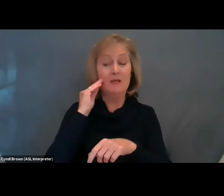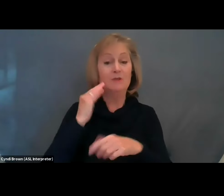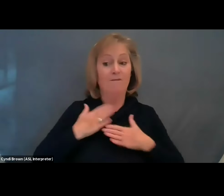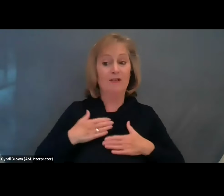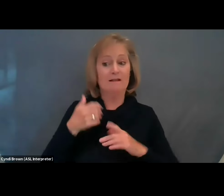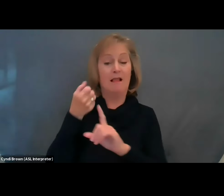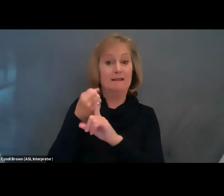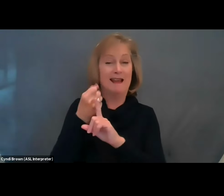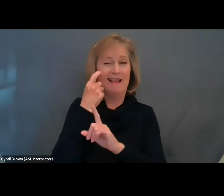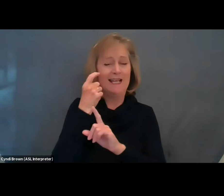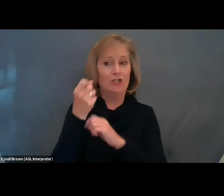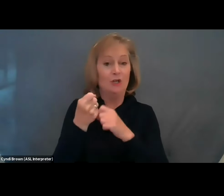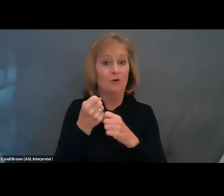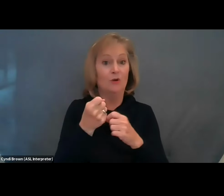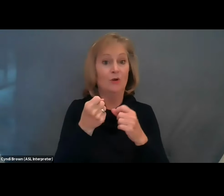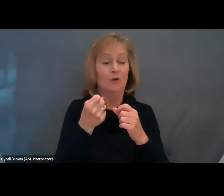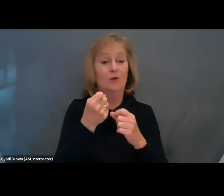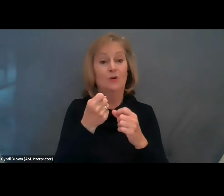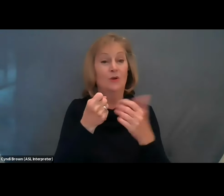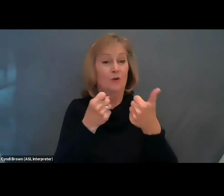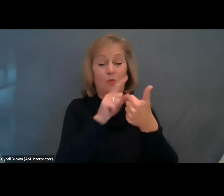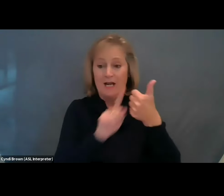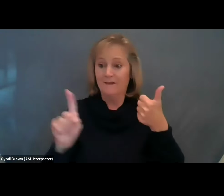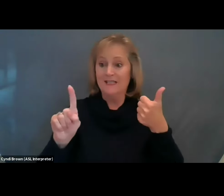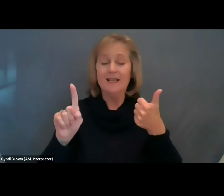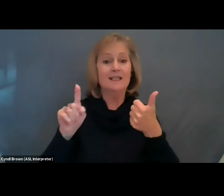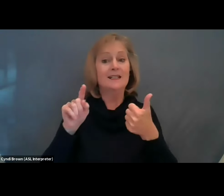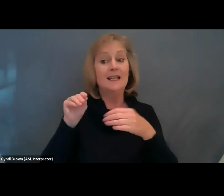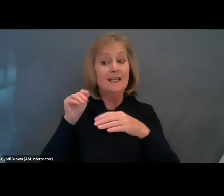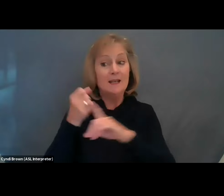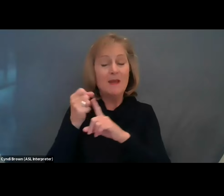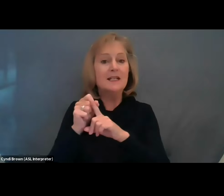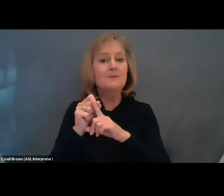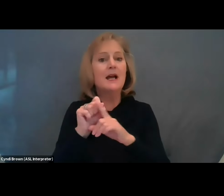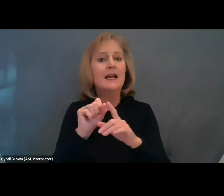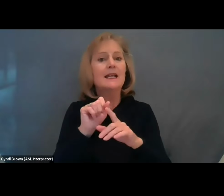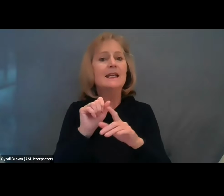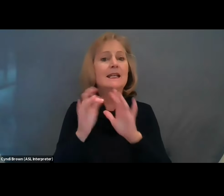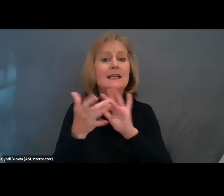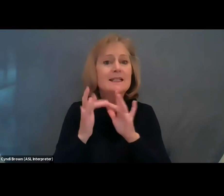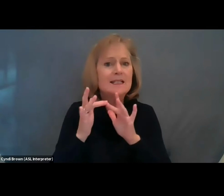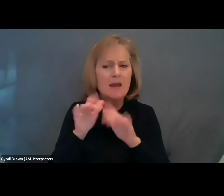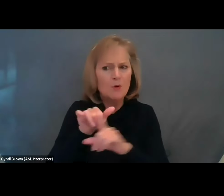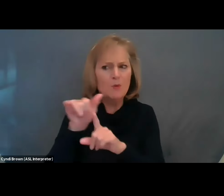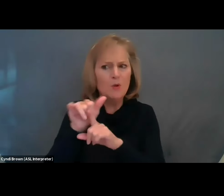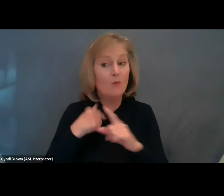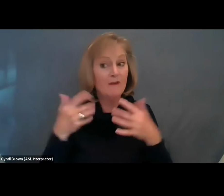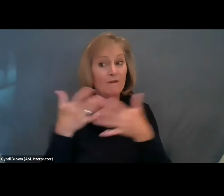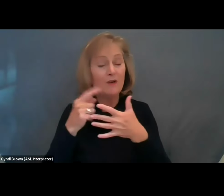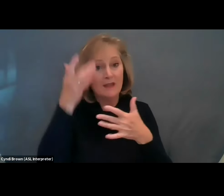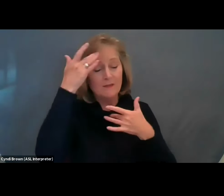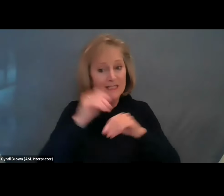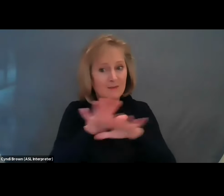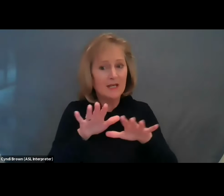year. 1 in 10 children is affected by cyberbullying nowadays, and we fear that COVID-19, the pandemic,